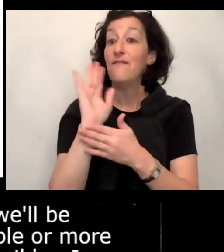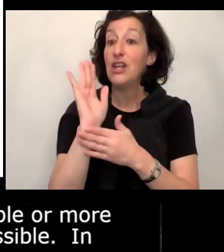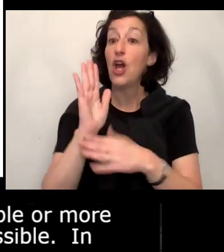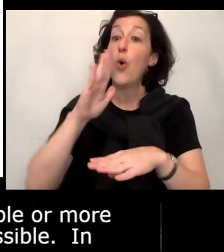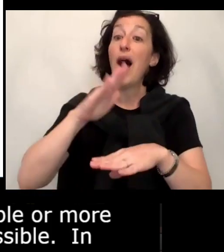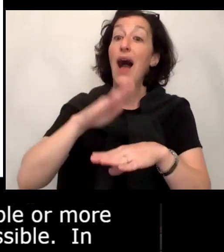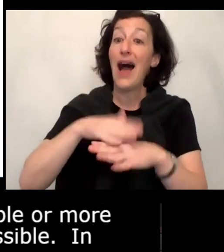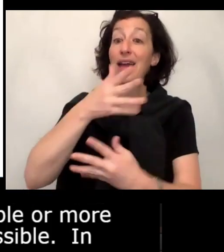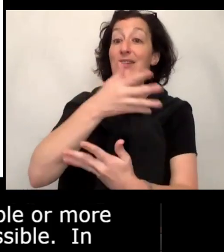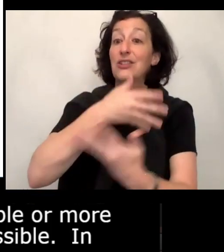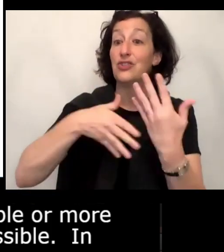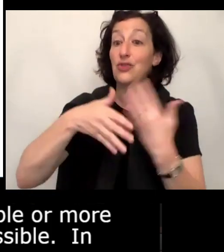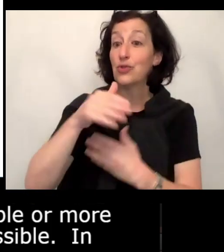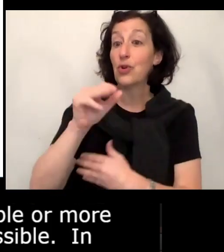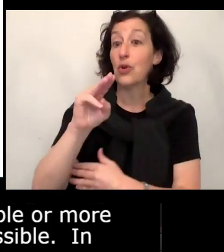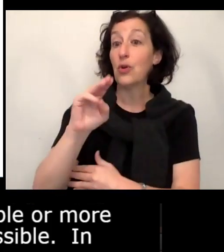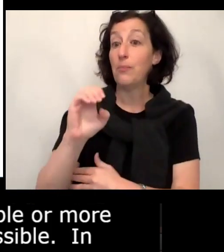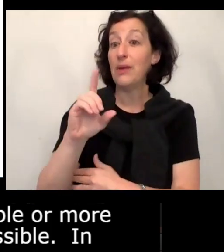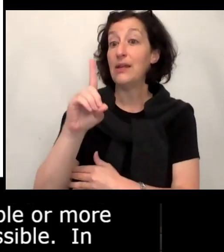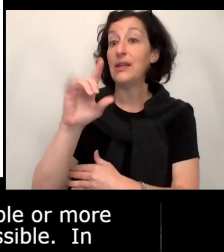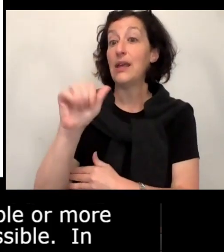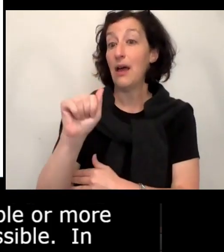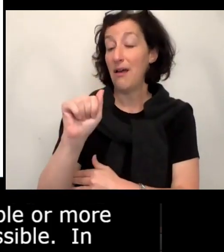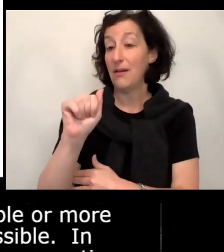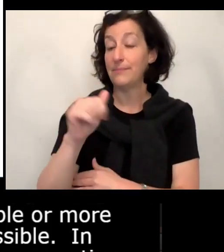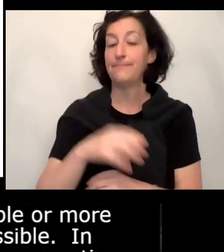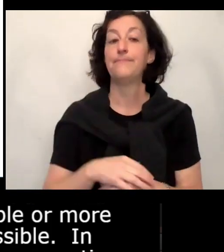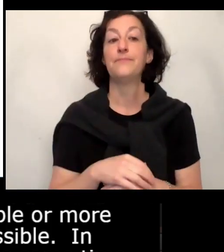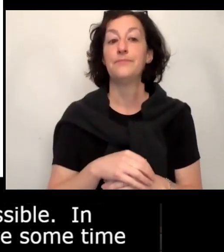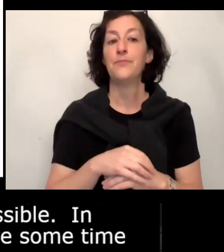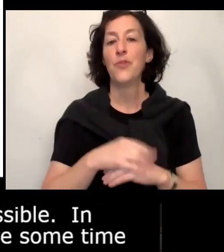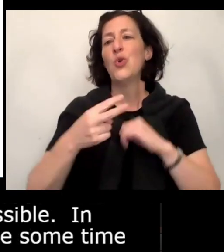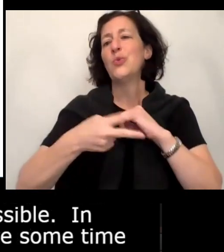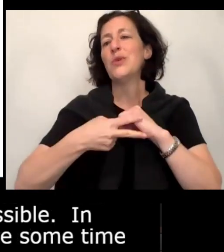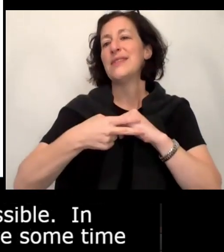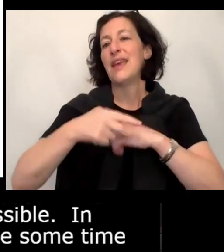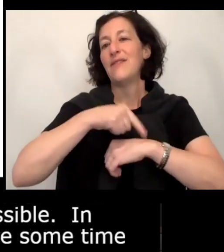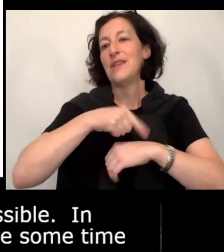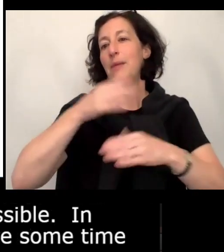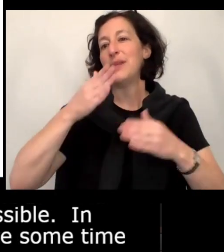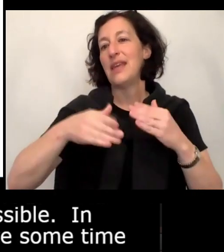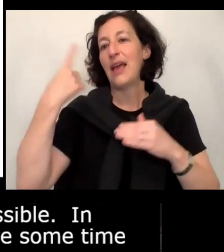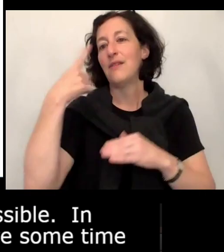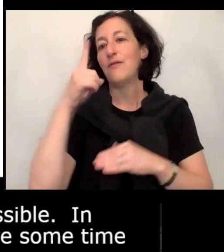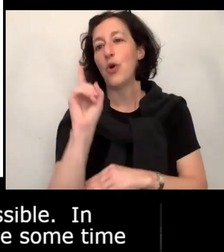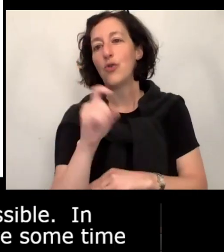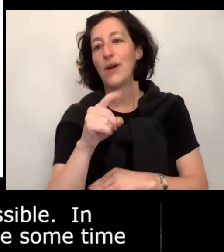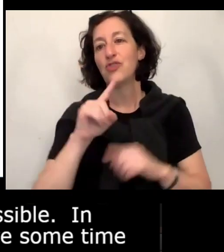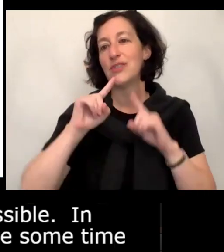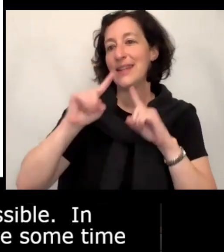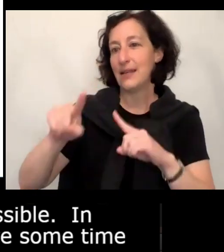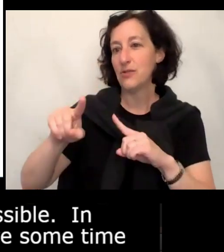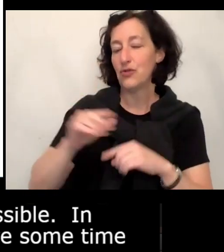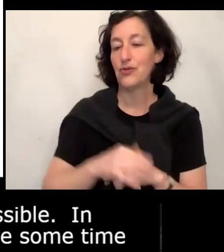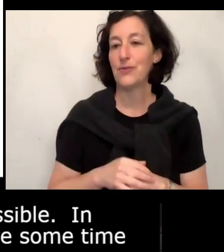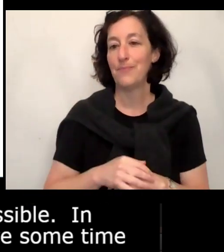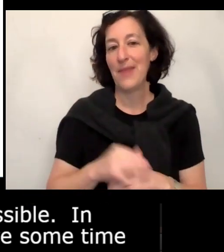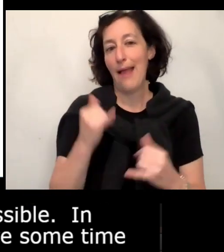have some time for questions and answers, and after that I will thank you